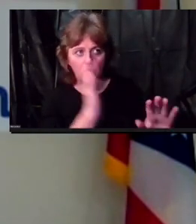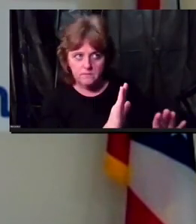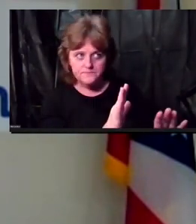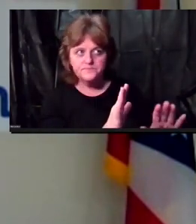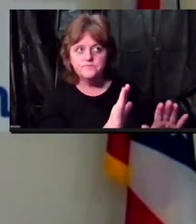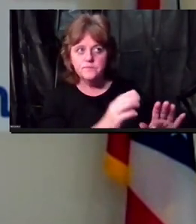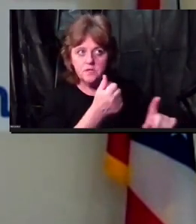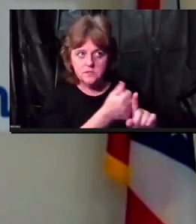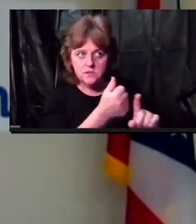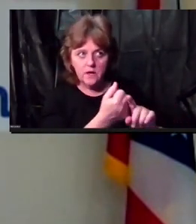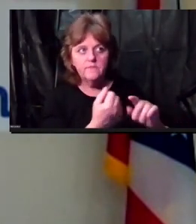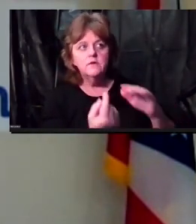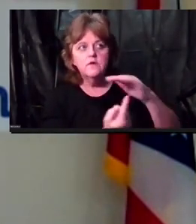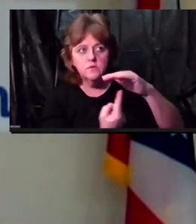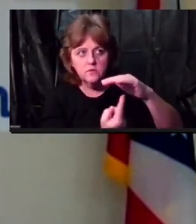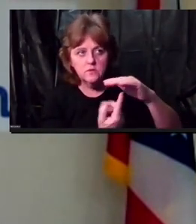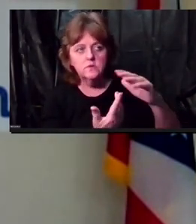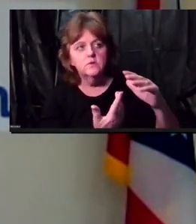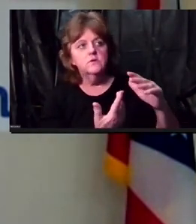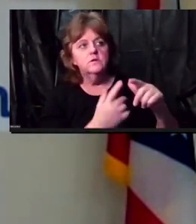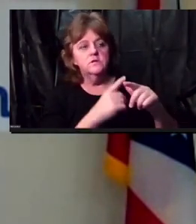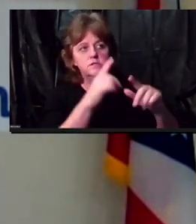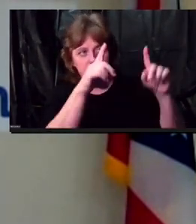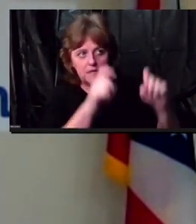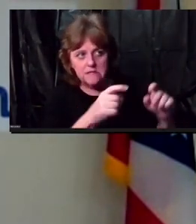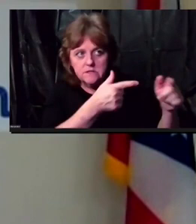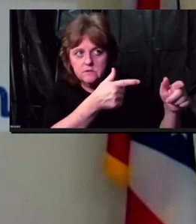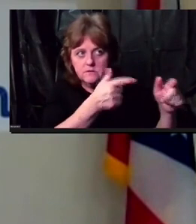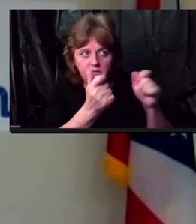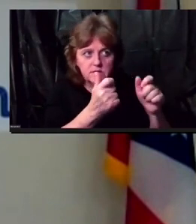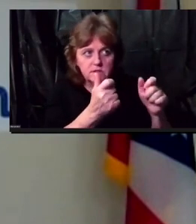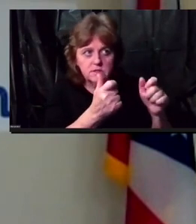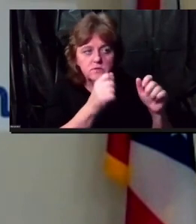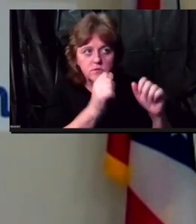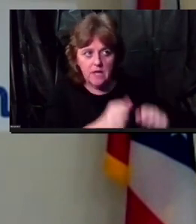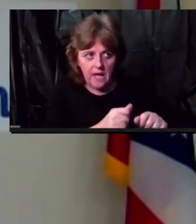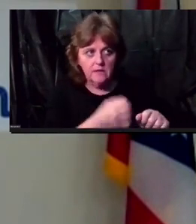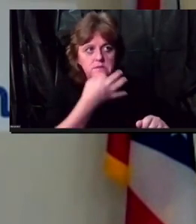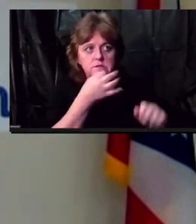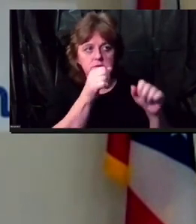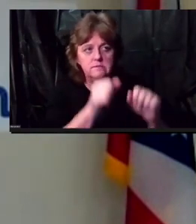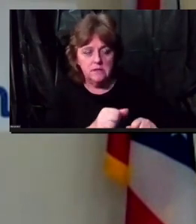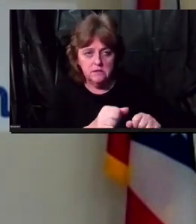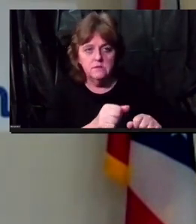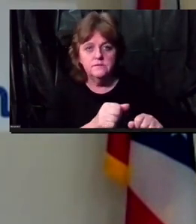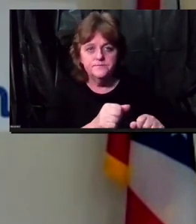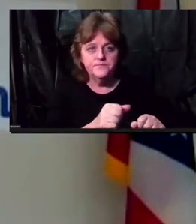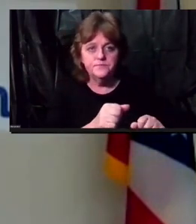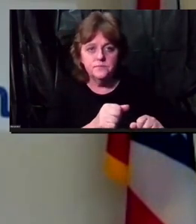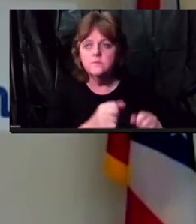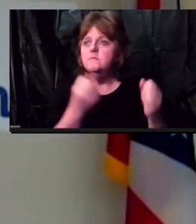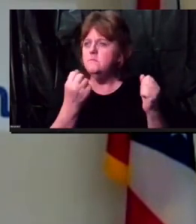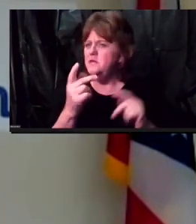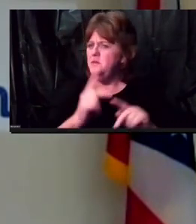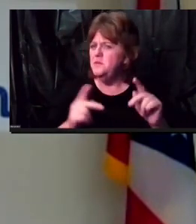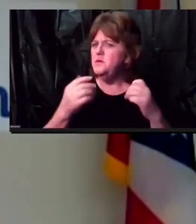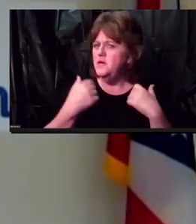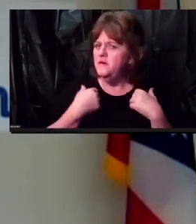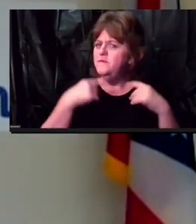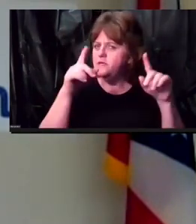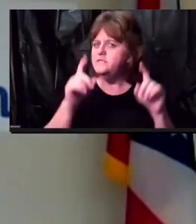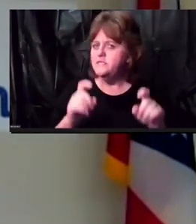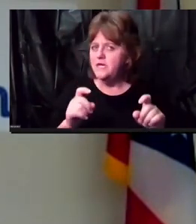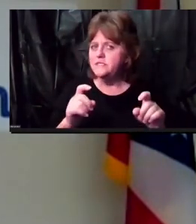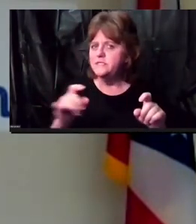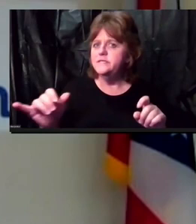to self-quarantine, get a test as soon as possible. Many individuals have gotten the test